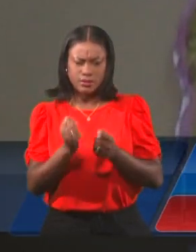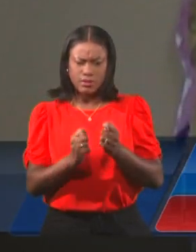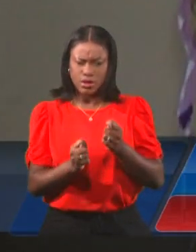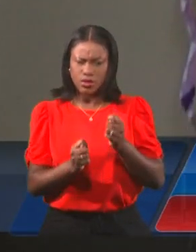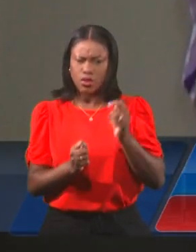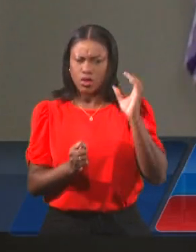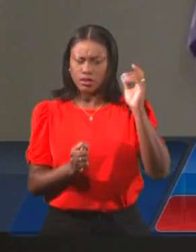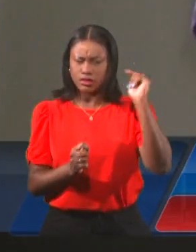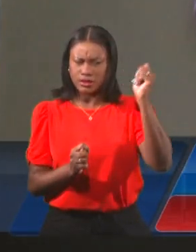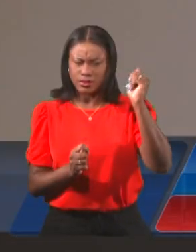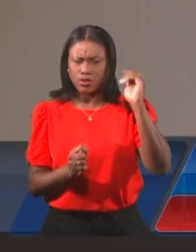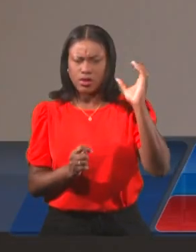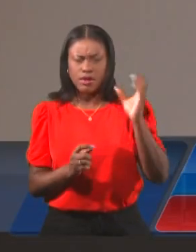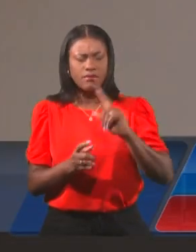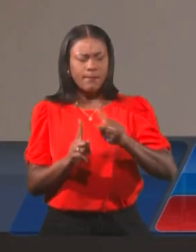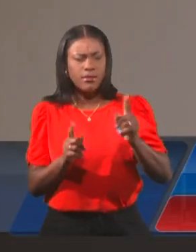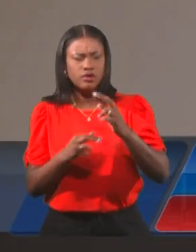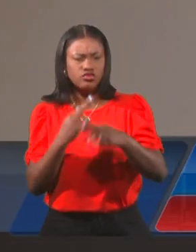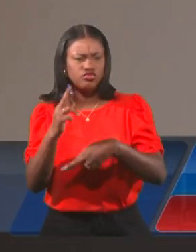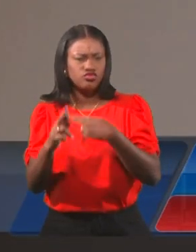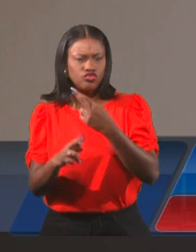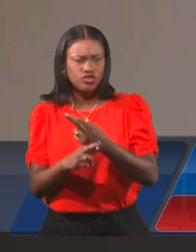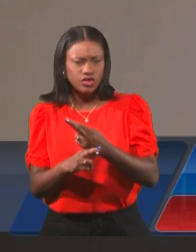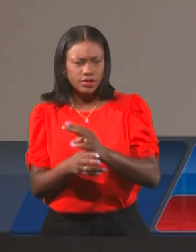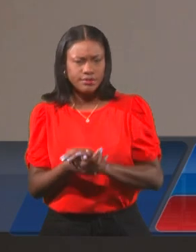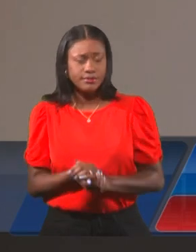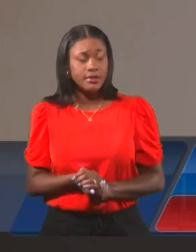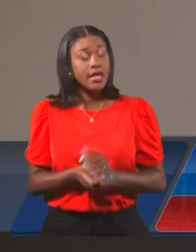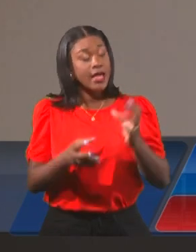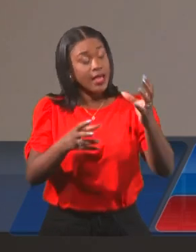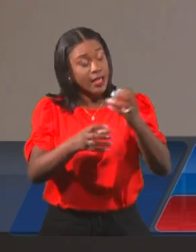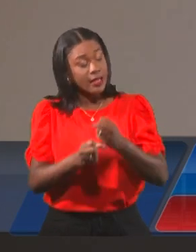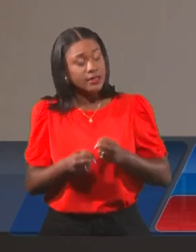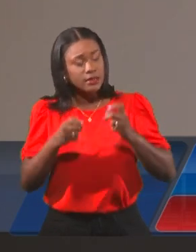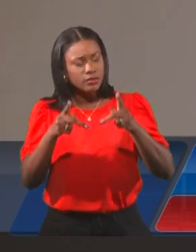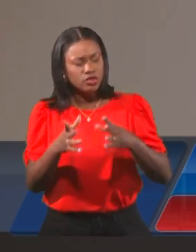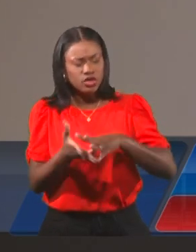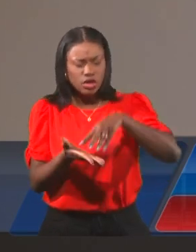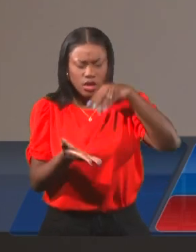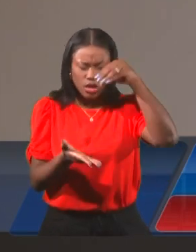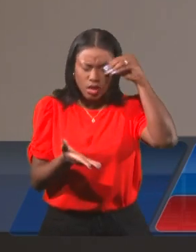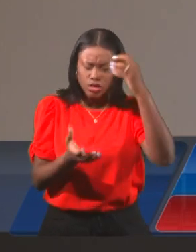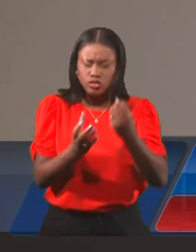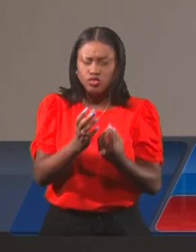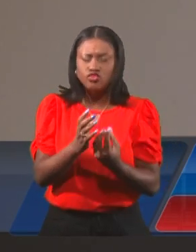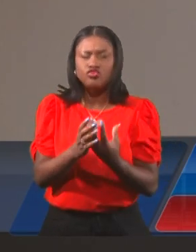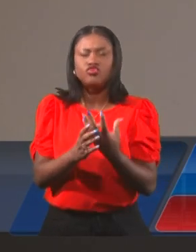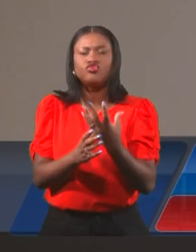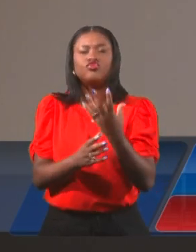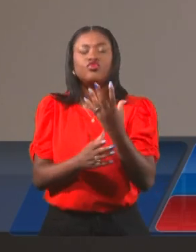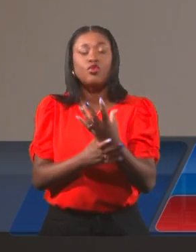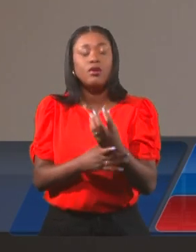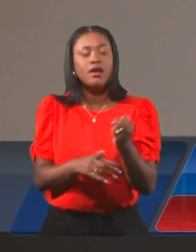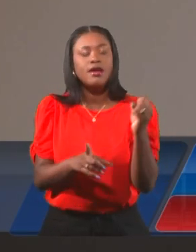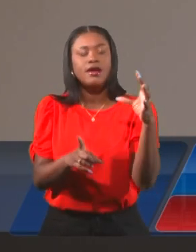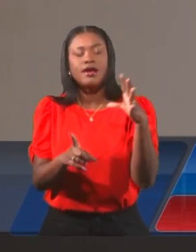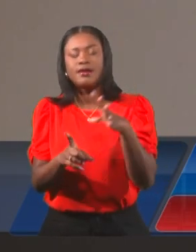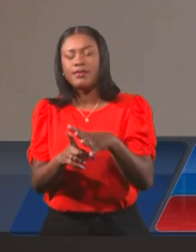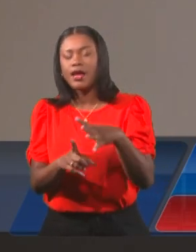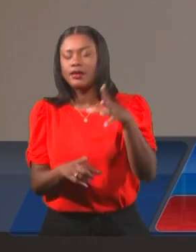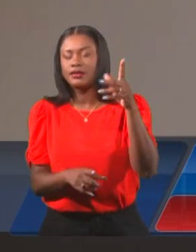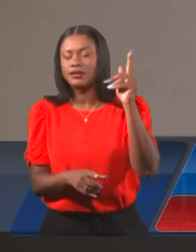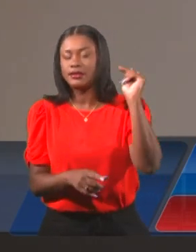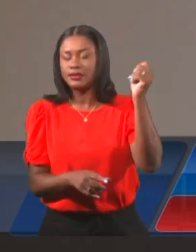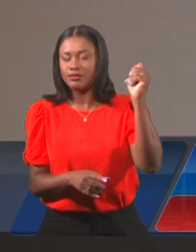regionally and internationally. Take advantage of this opportunity to learn, grow, and make a meaningful impact on Tobago